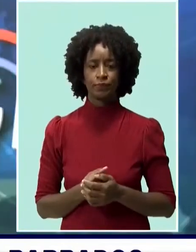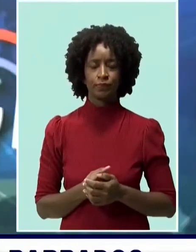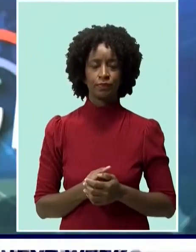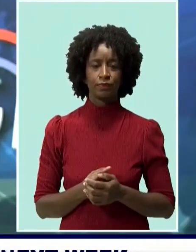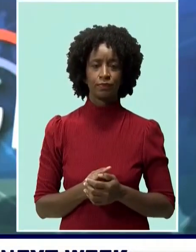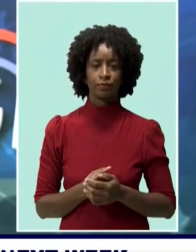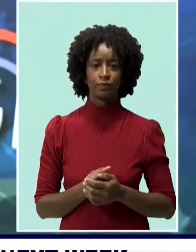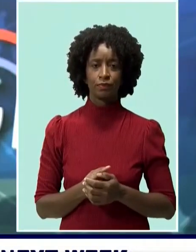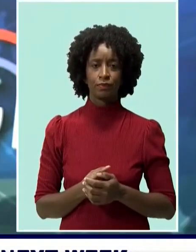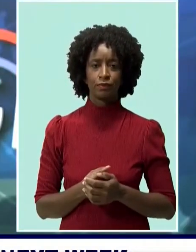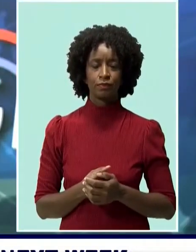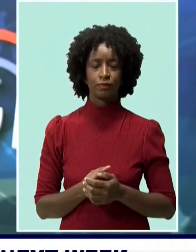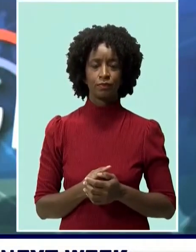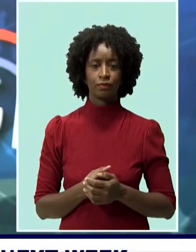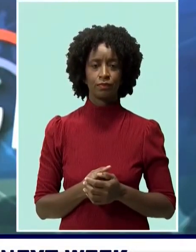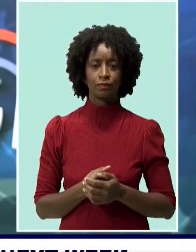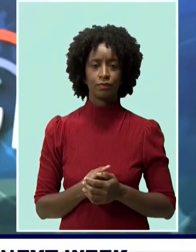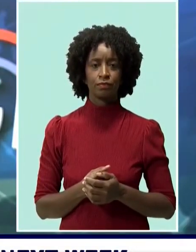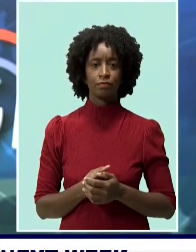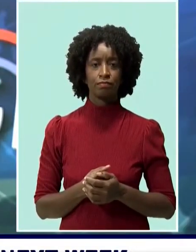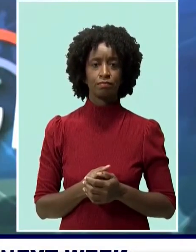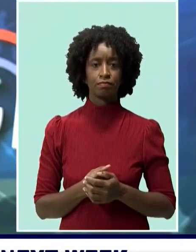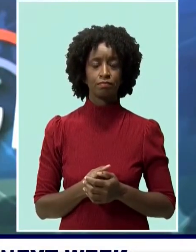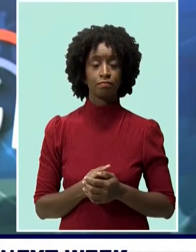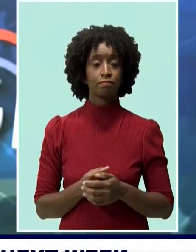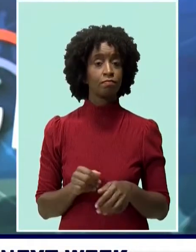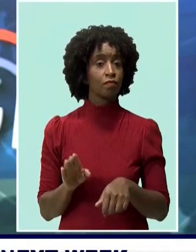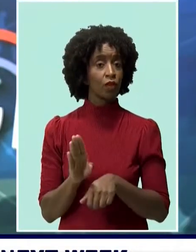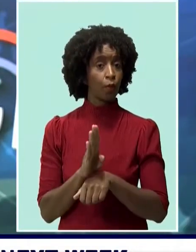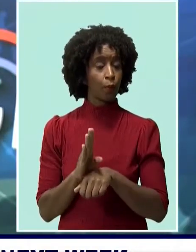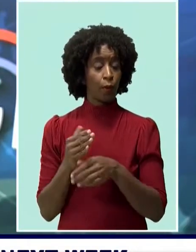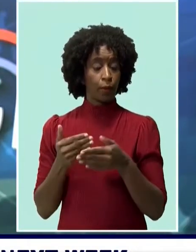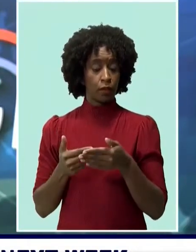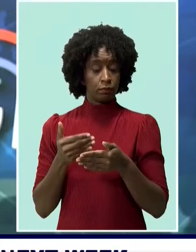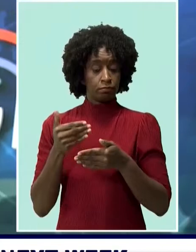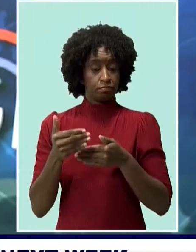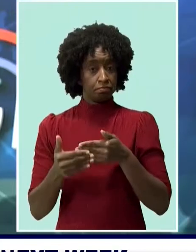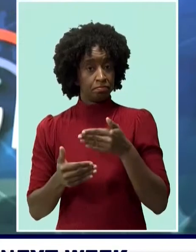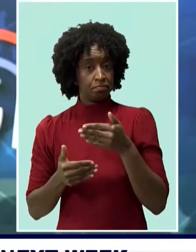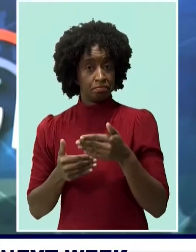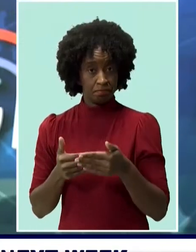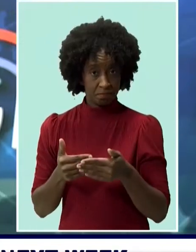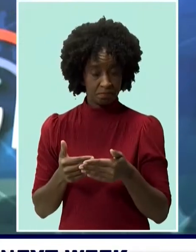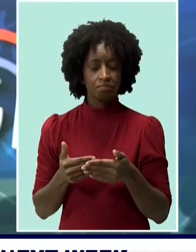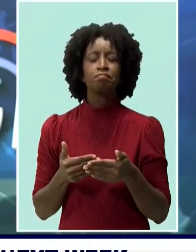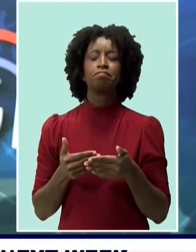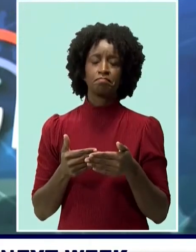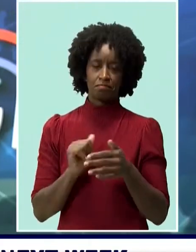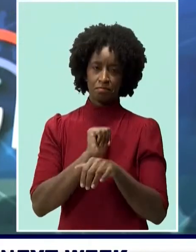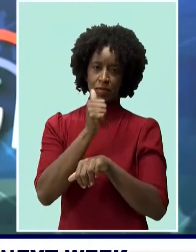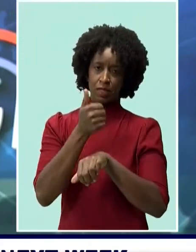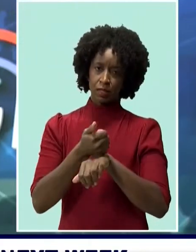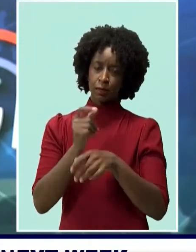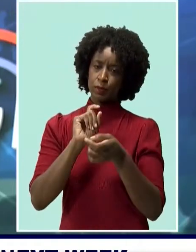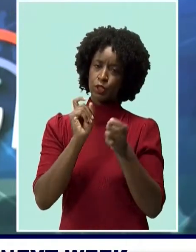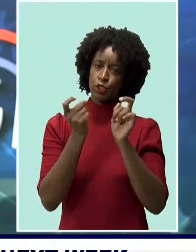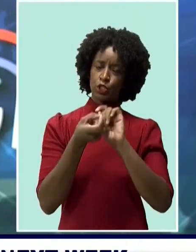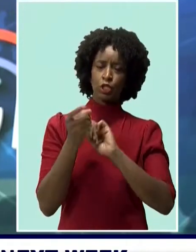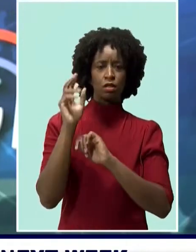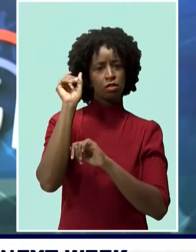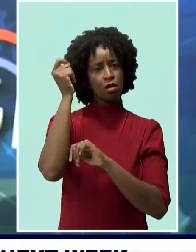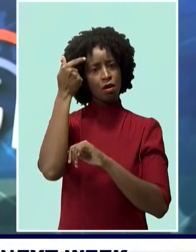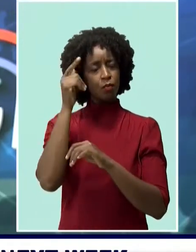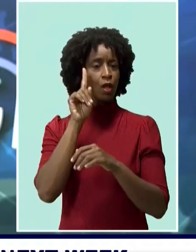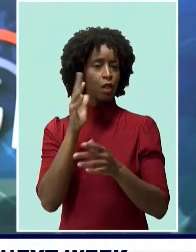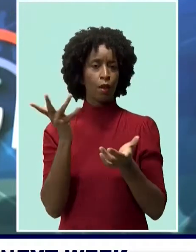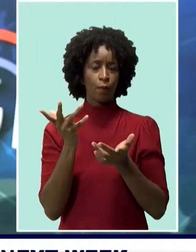News. Thanks, Sharika. And Barbados is taking another step forward as it moves to Republican status. Leader of Government Business in the